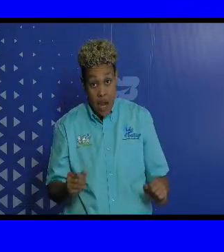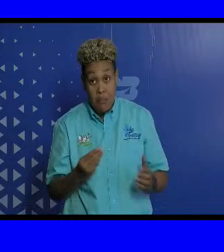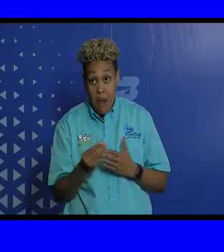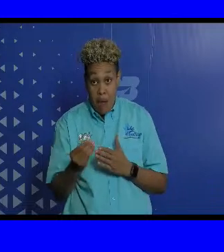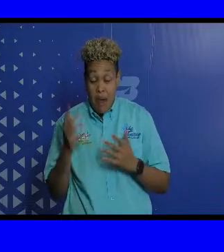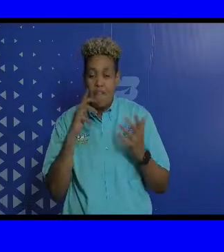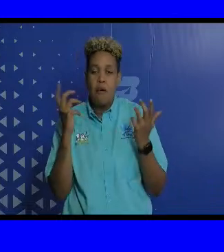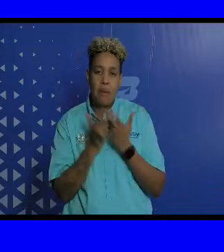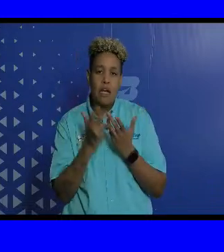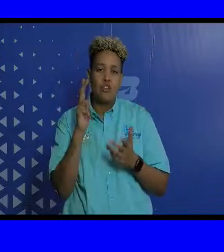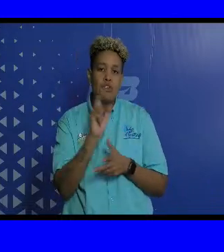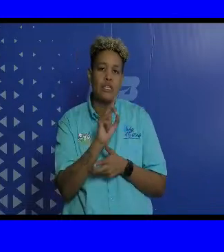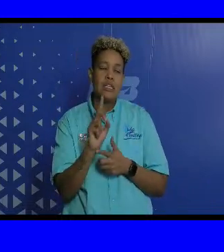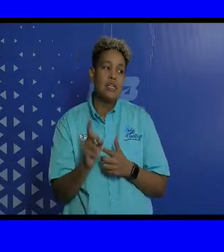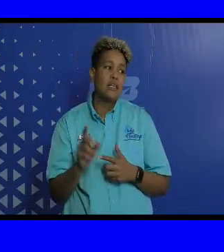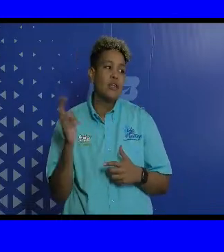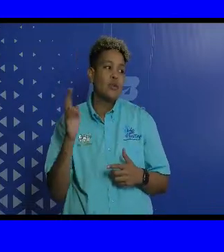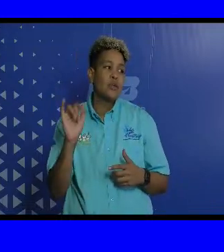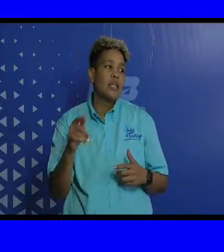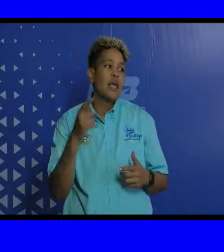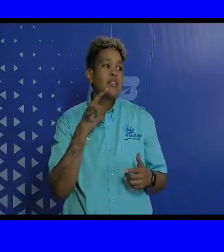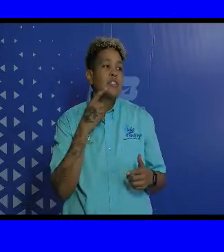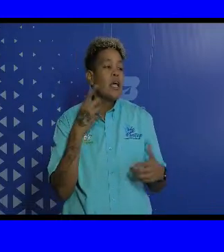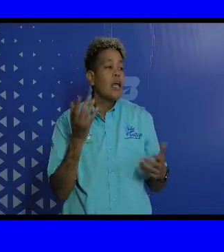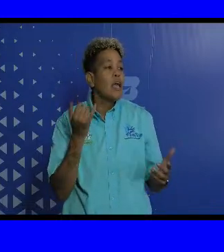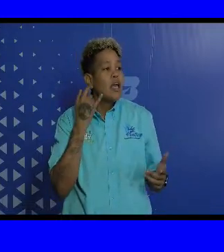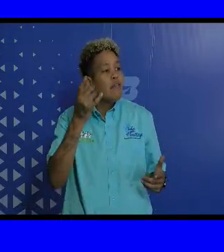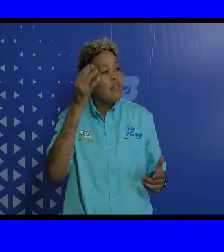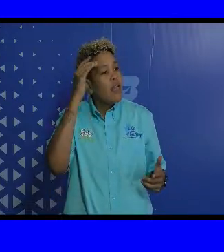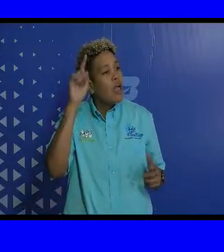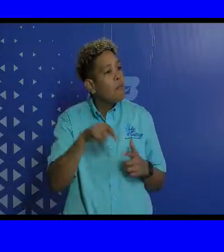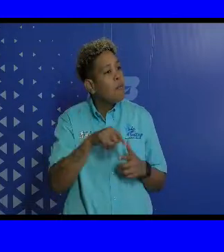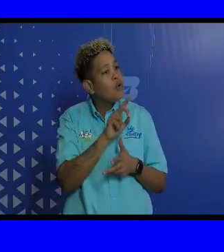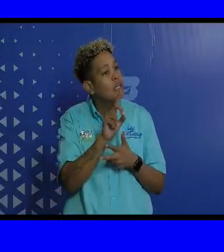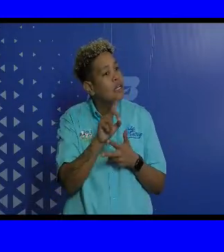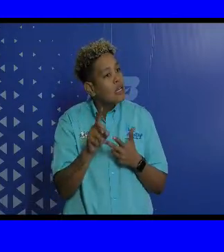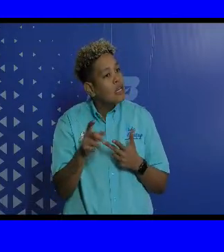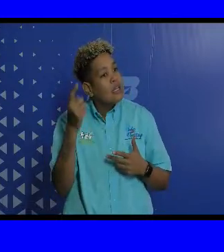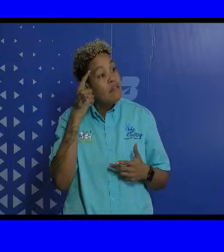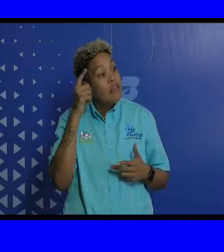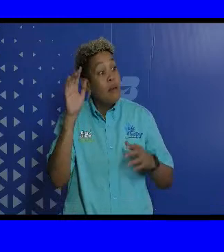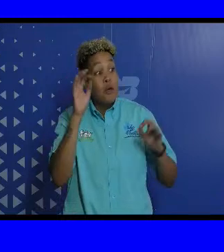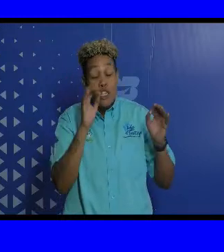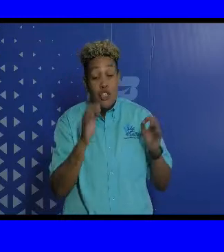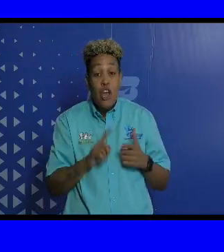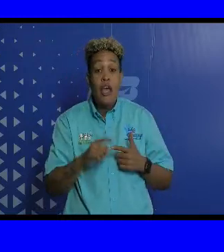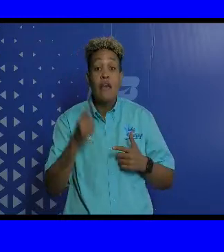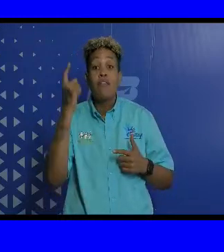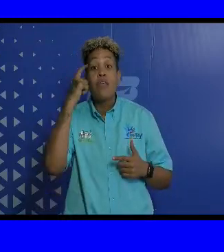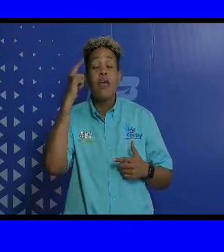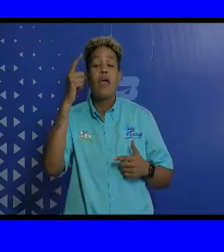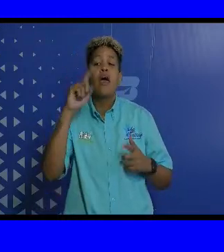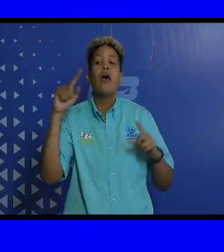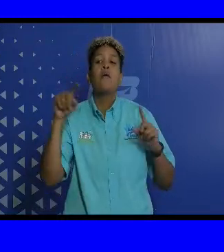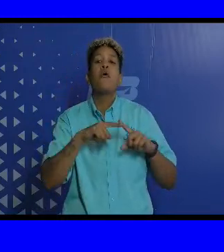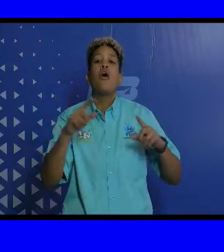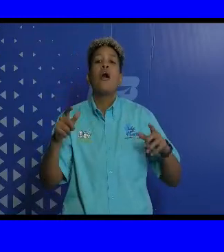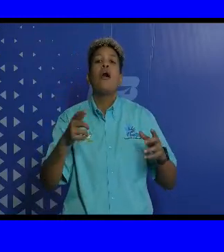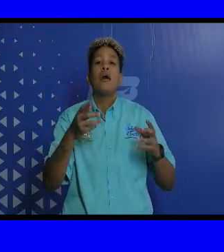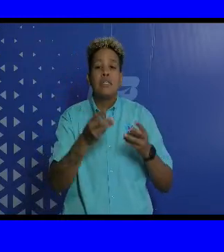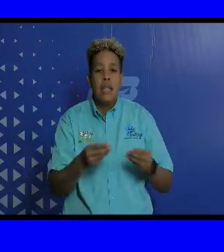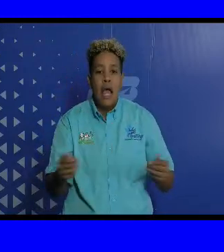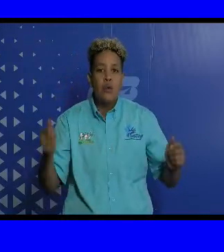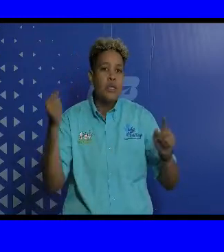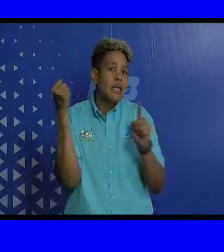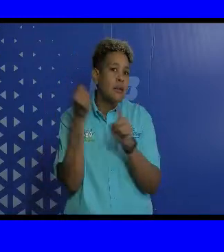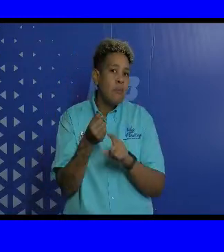use that as the metaphor that says, if you think about the 3Ds, if you think about distraction, if you think about dilutive